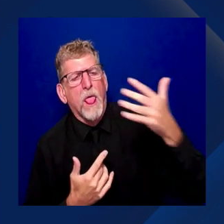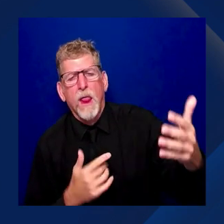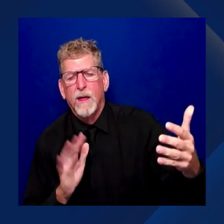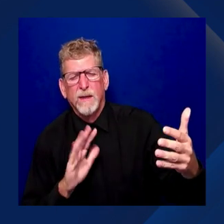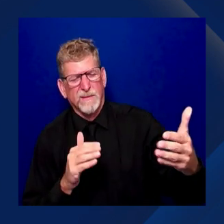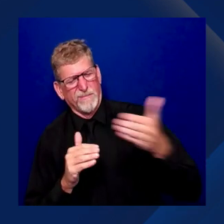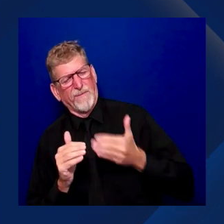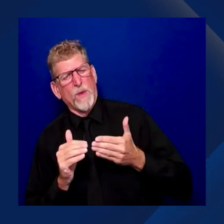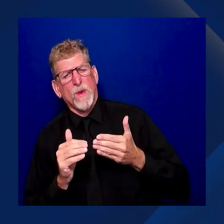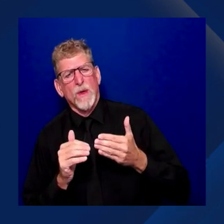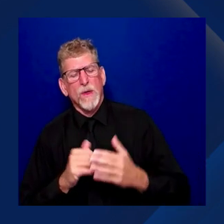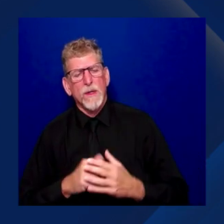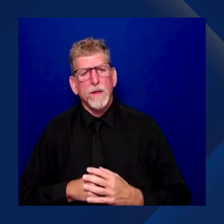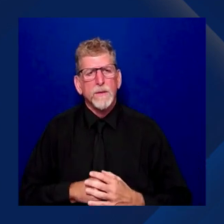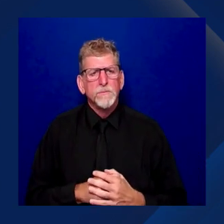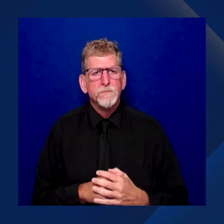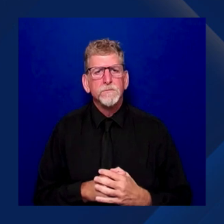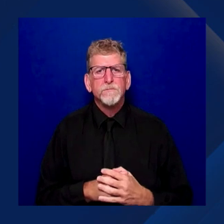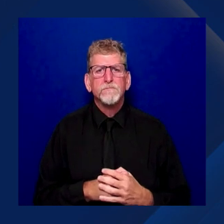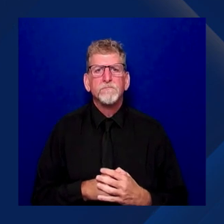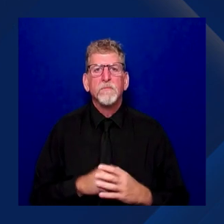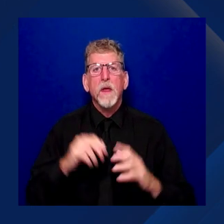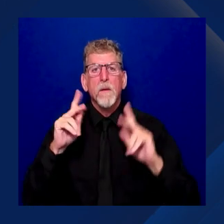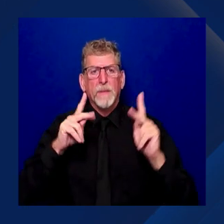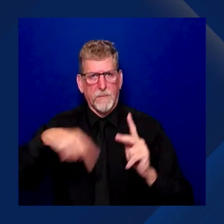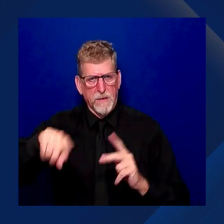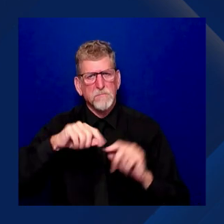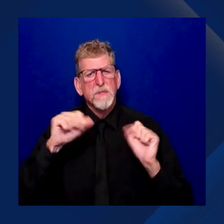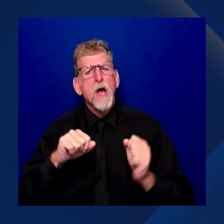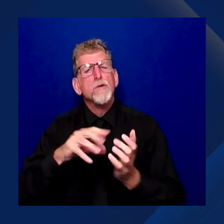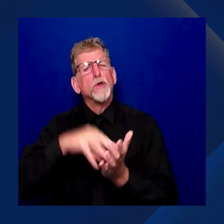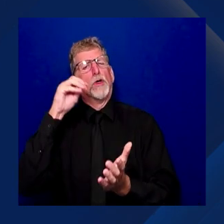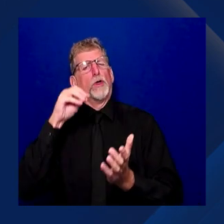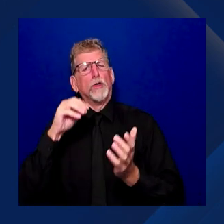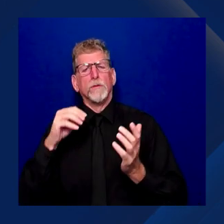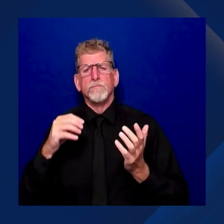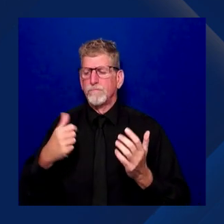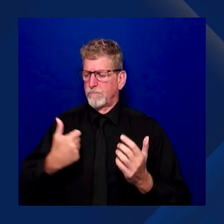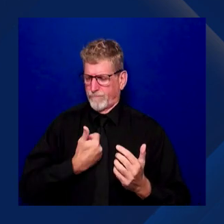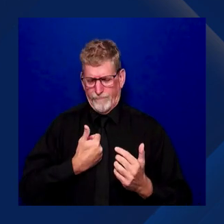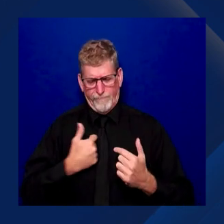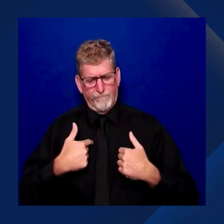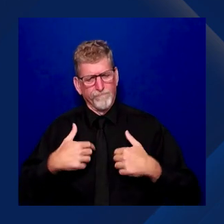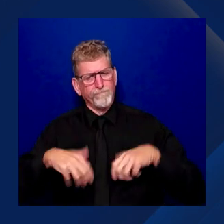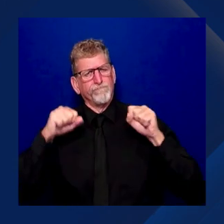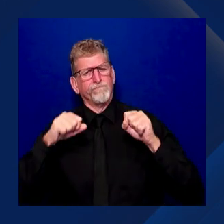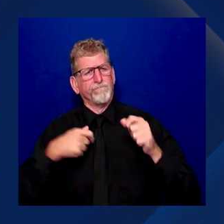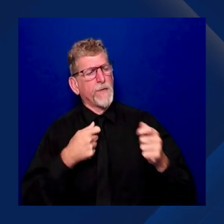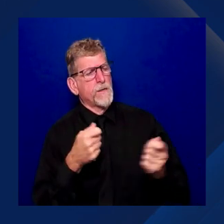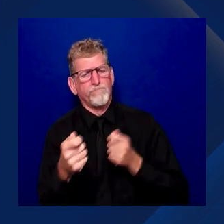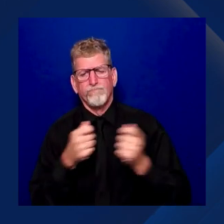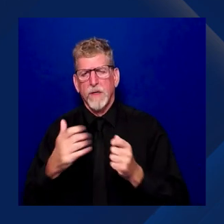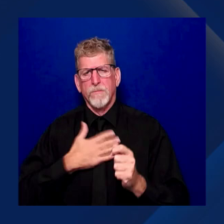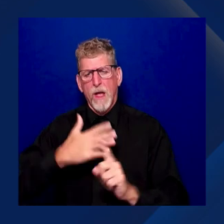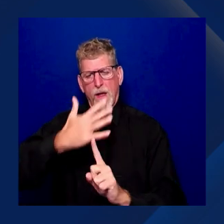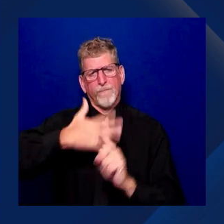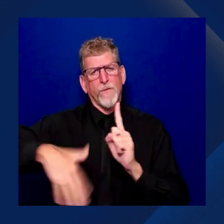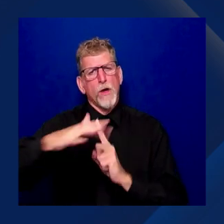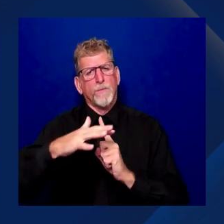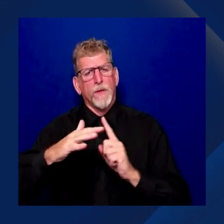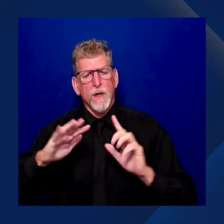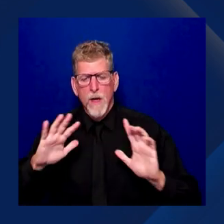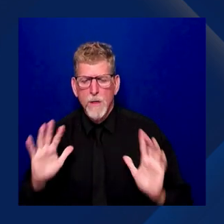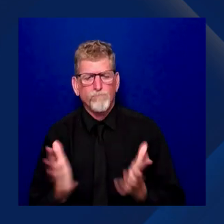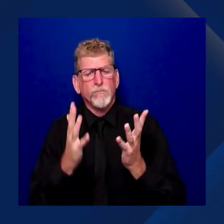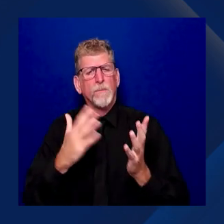People can learn to manage their own environment in regard to better mental health and well-being, and this